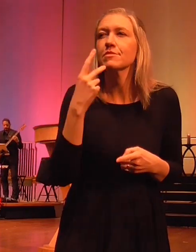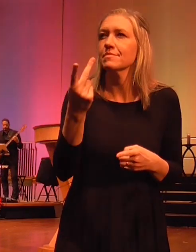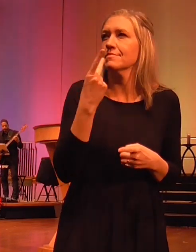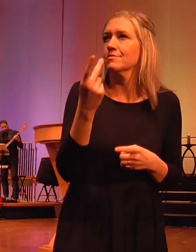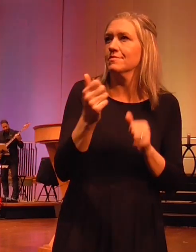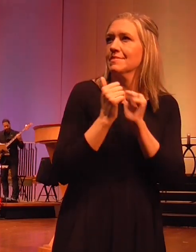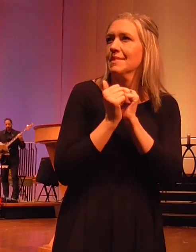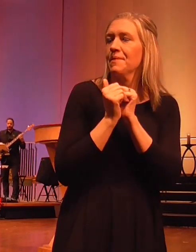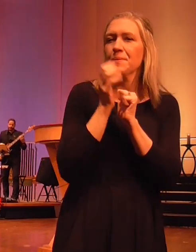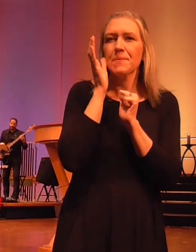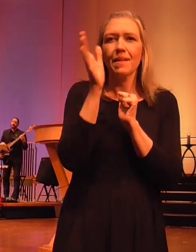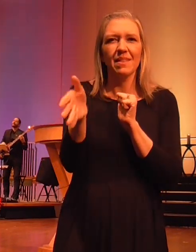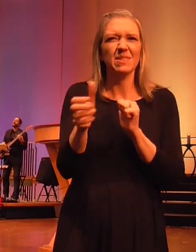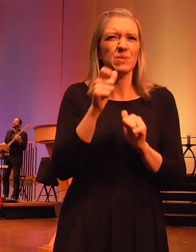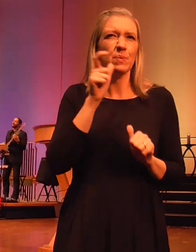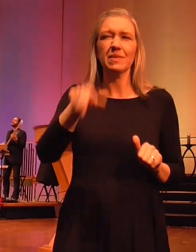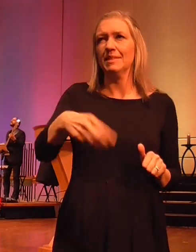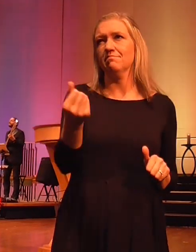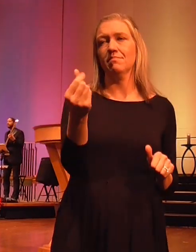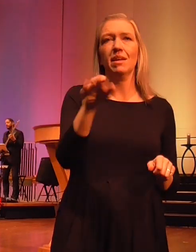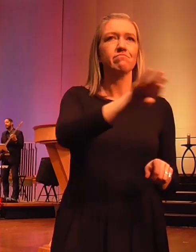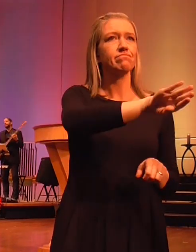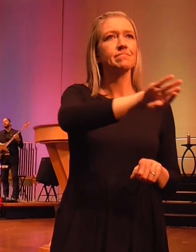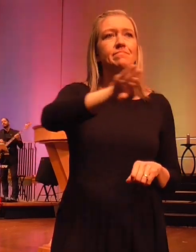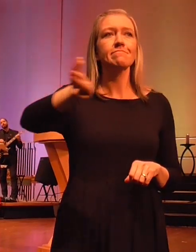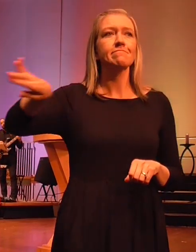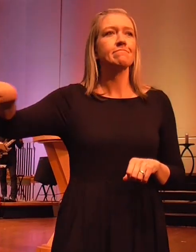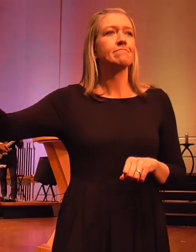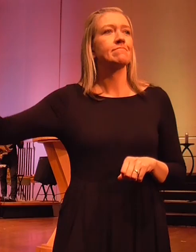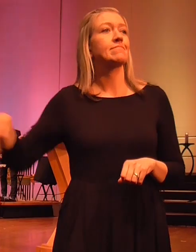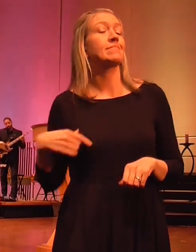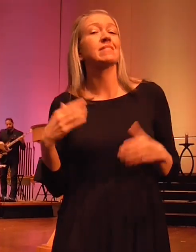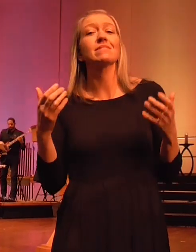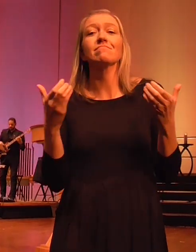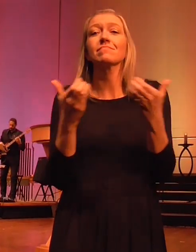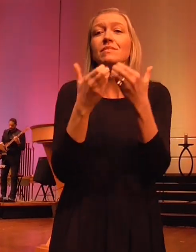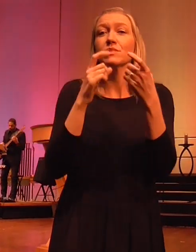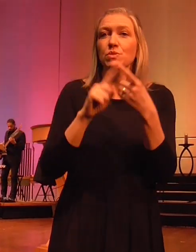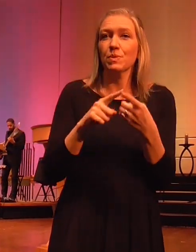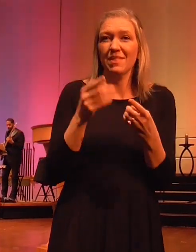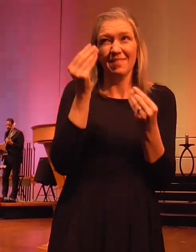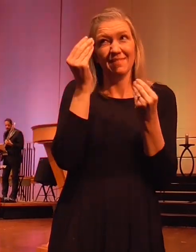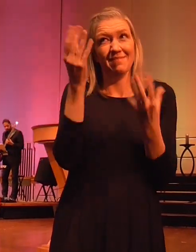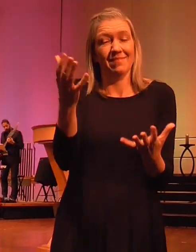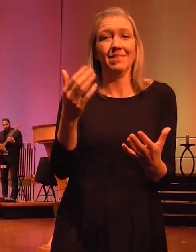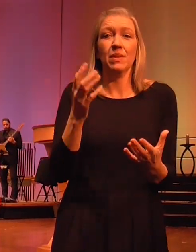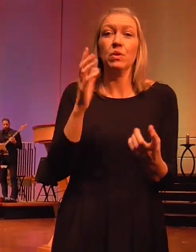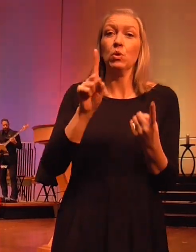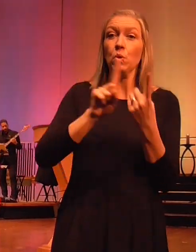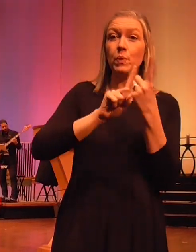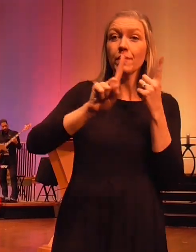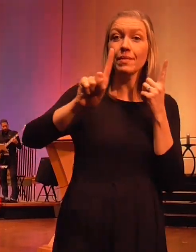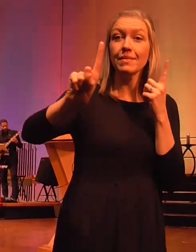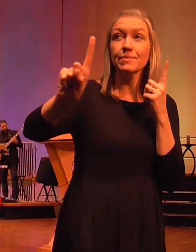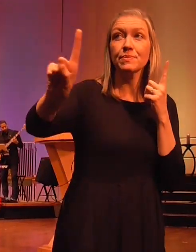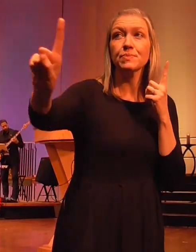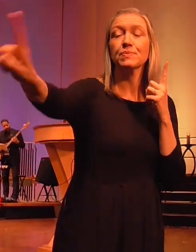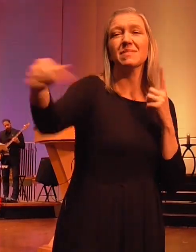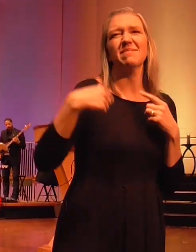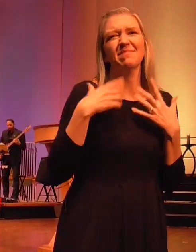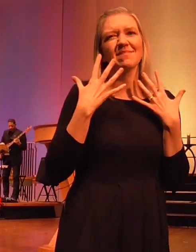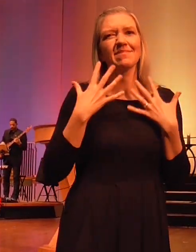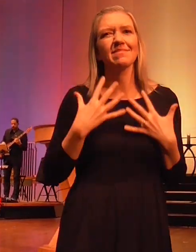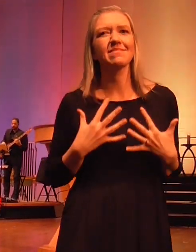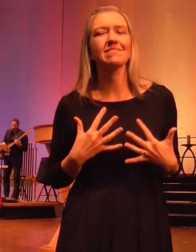gonna have. You don't need money, you got free pass. Here's to the fact that I'll be good sad without